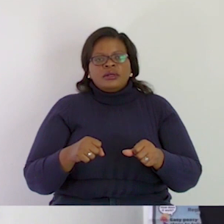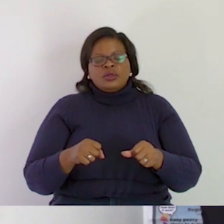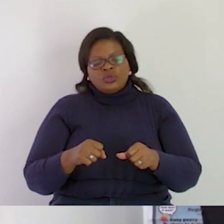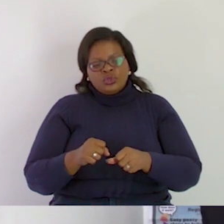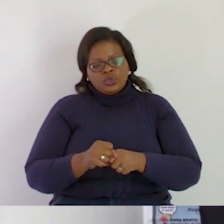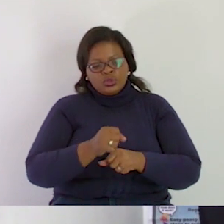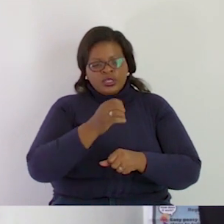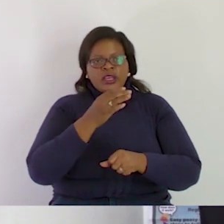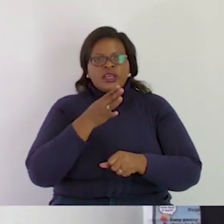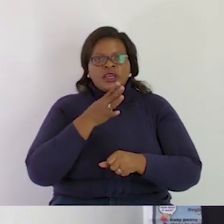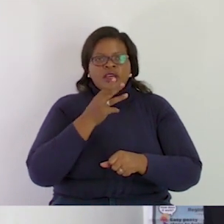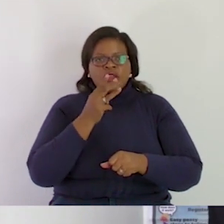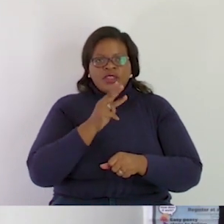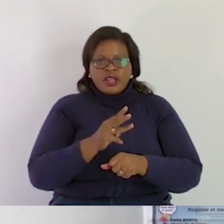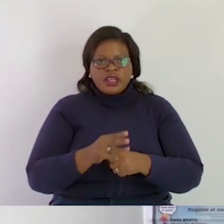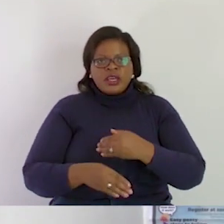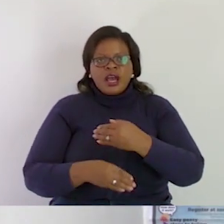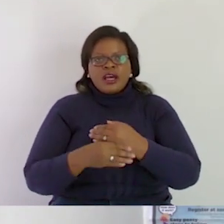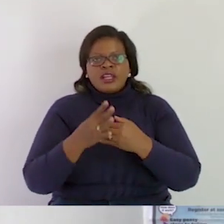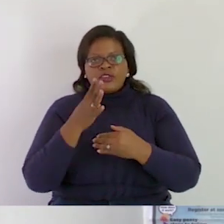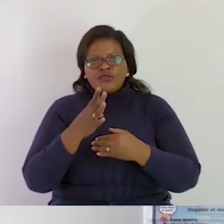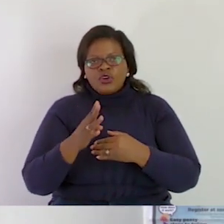here, which is going to be